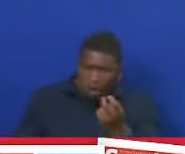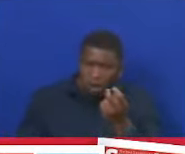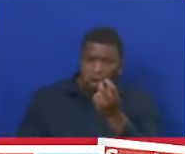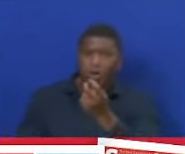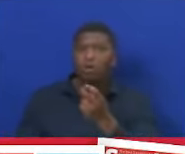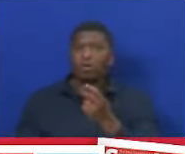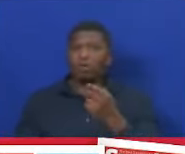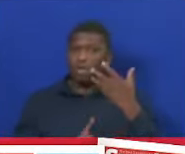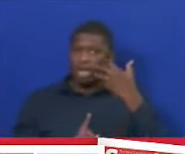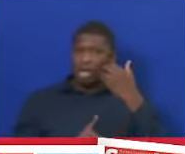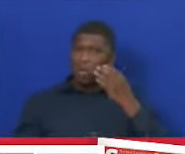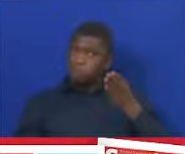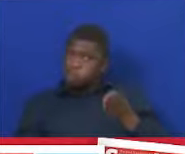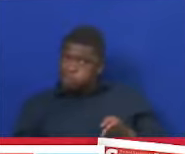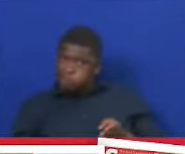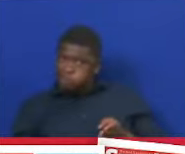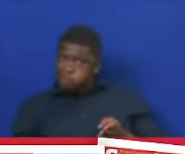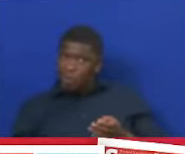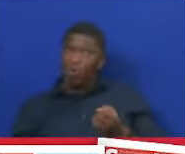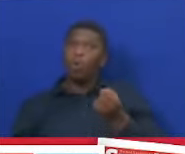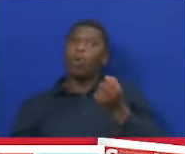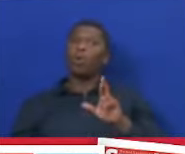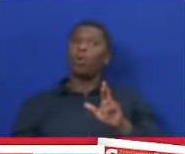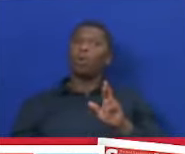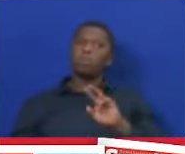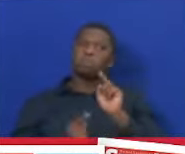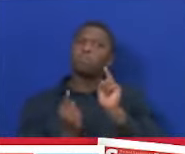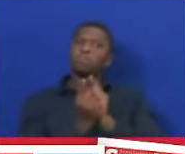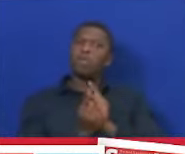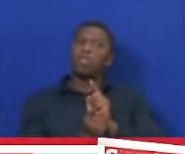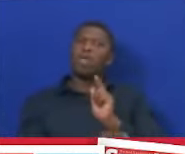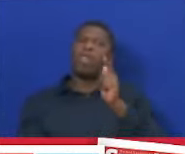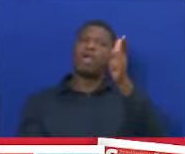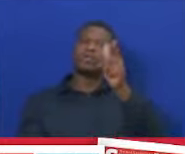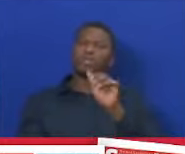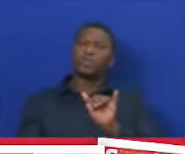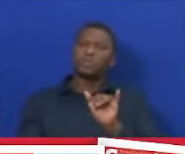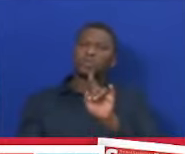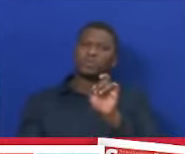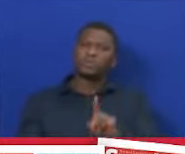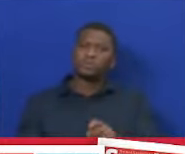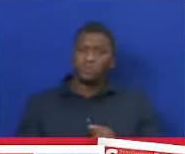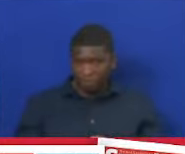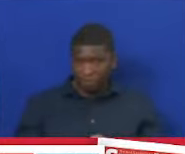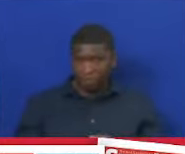him later in the day when I believe you said